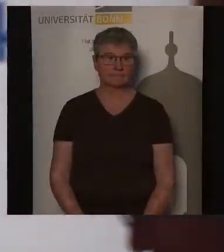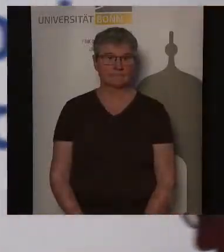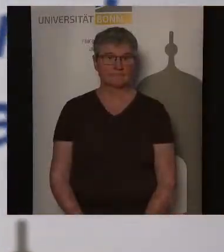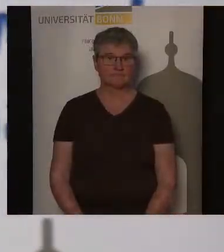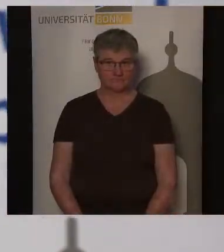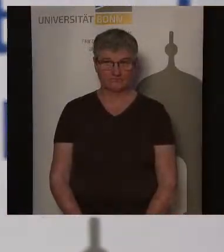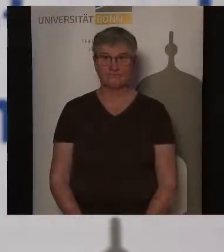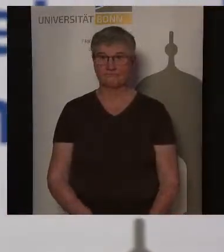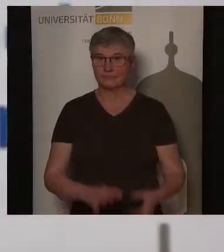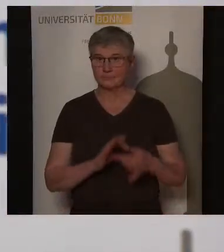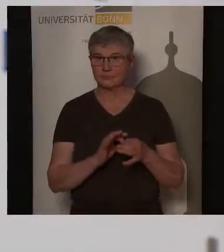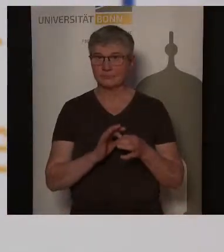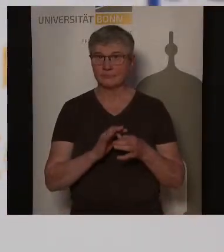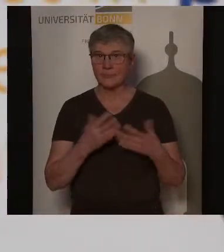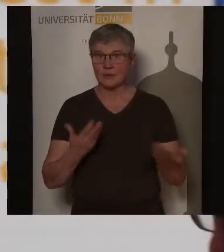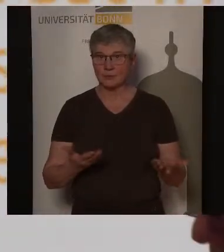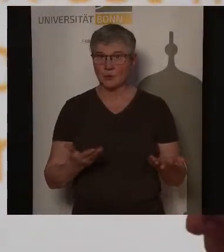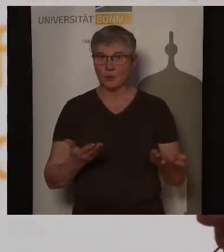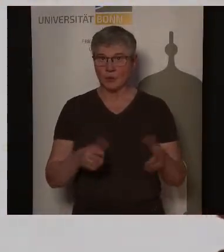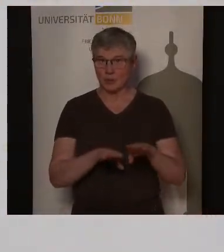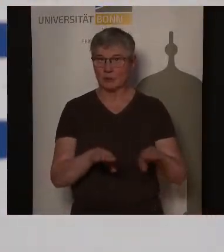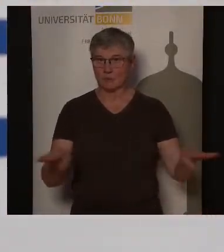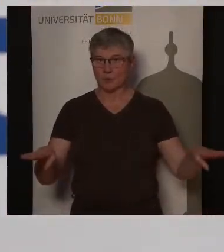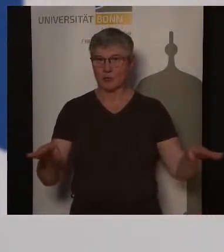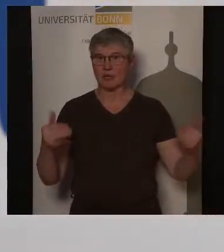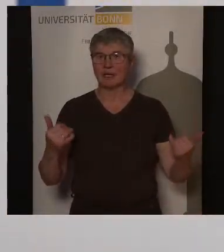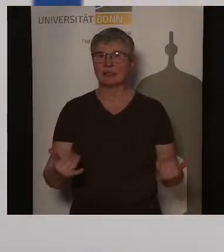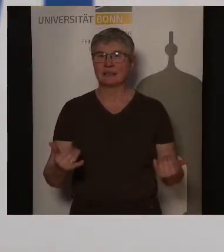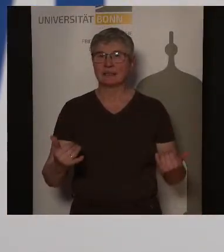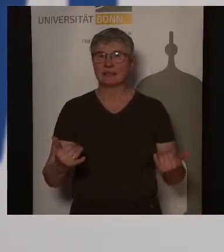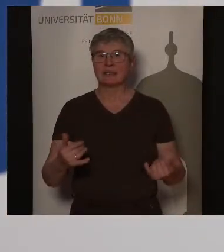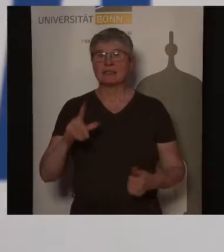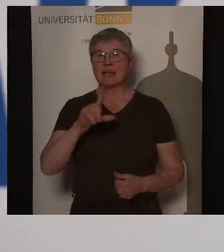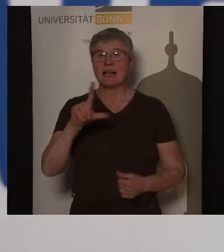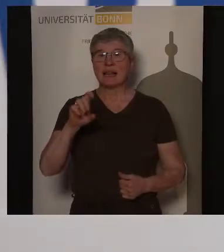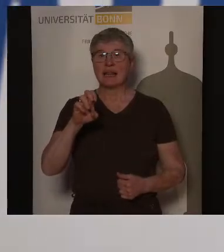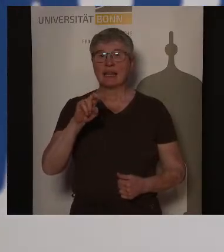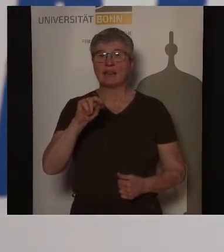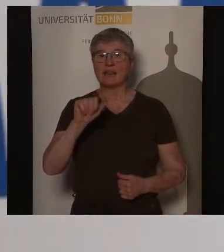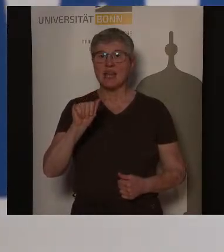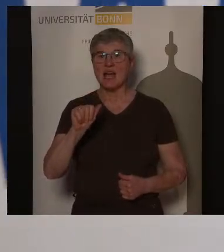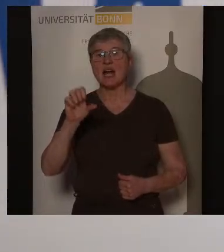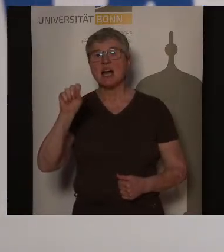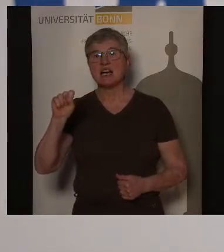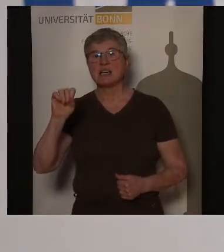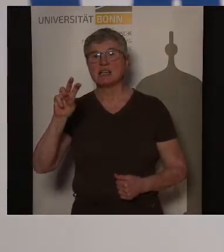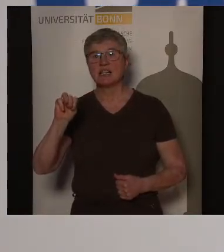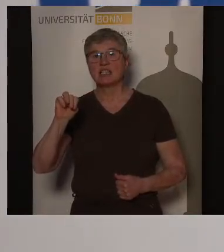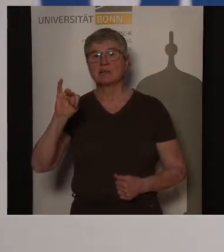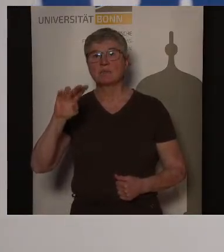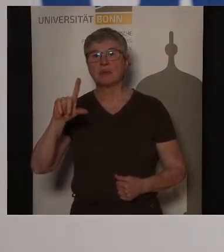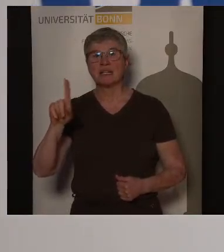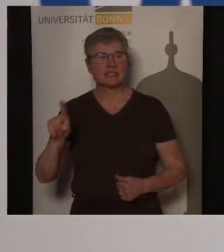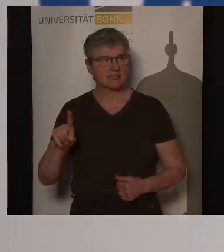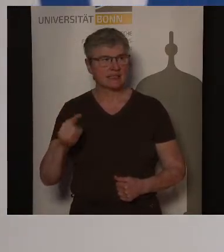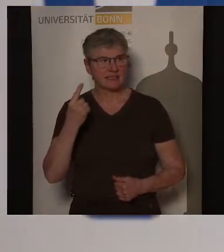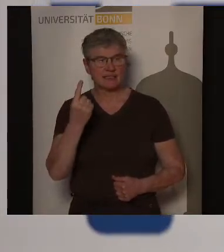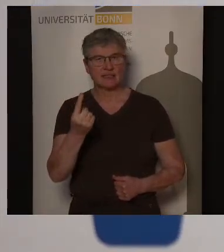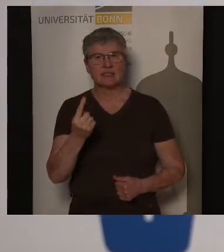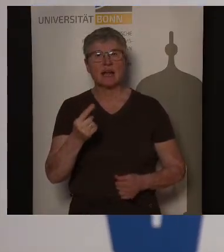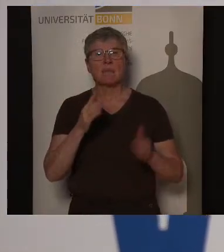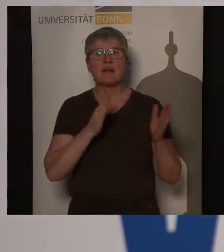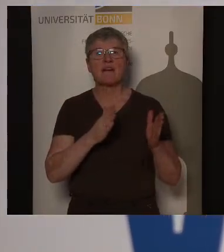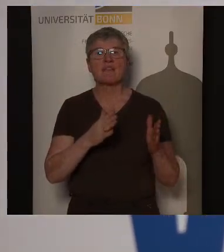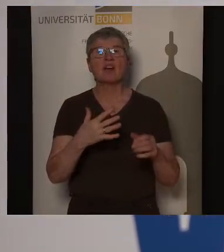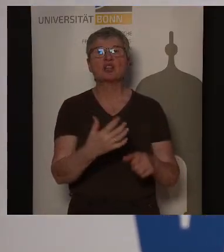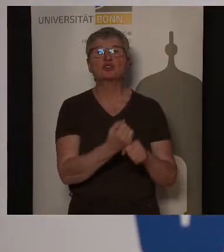Auch hierzu haben wir wieder 3 Bühnen. And we have 3 guests again here. Lena Smits, the Deputy Representatives of the Faculty Student